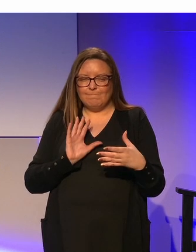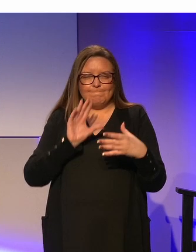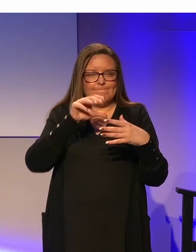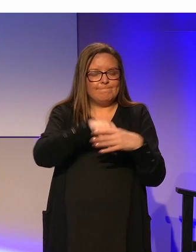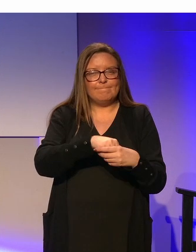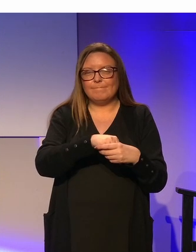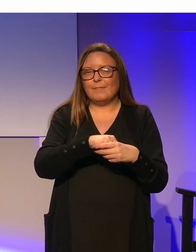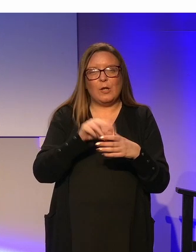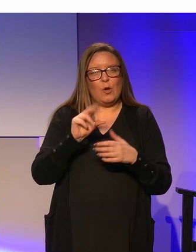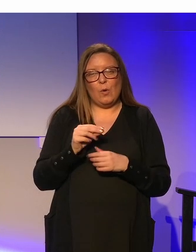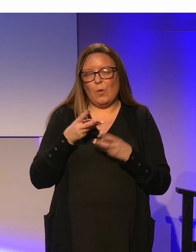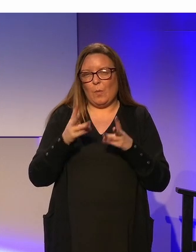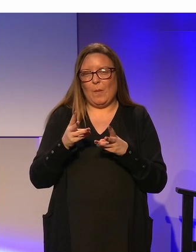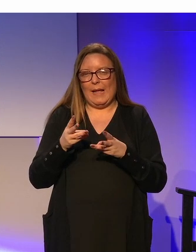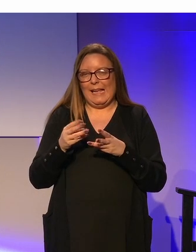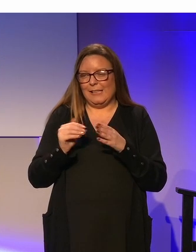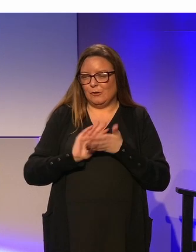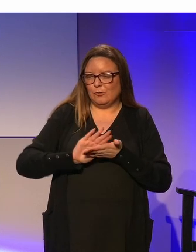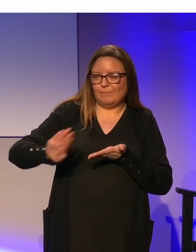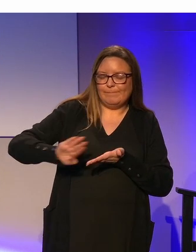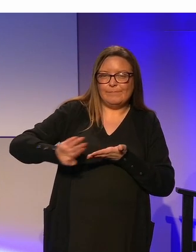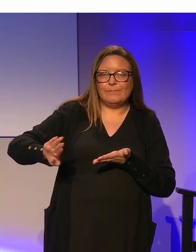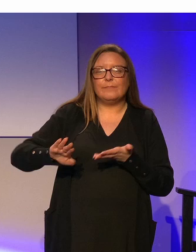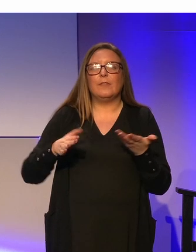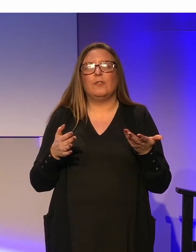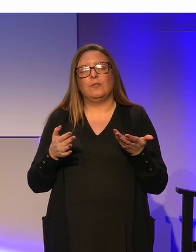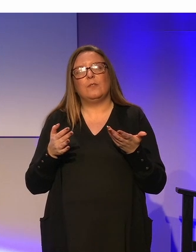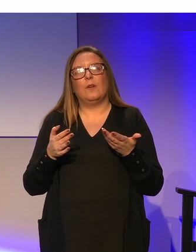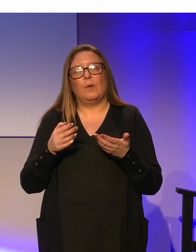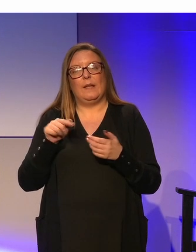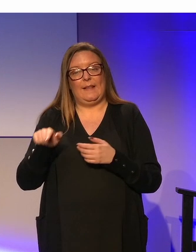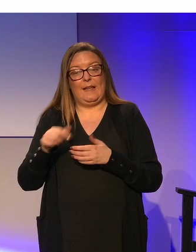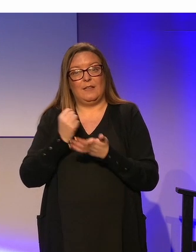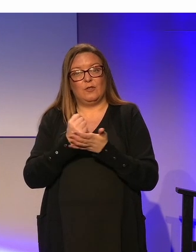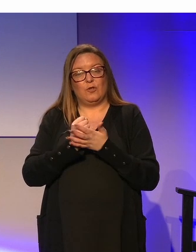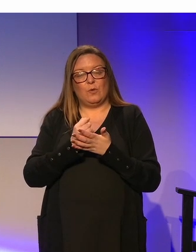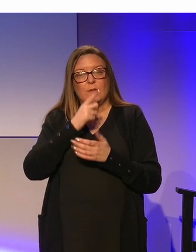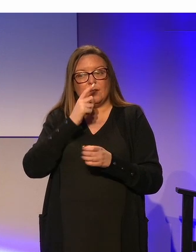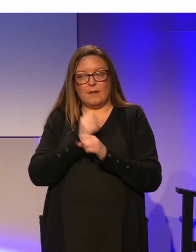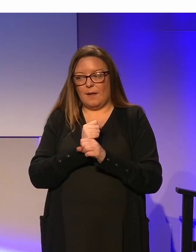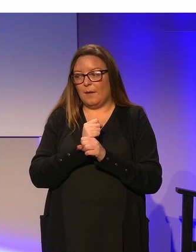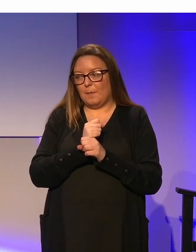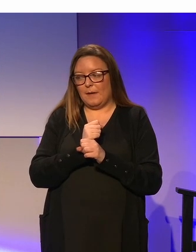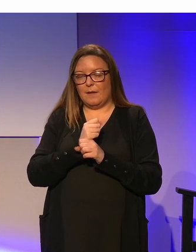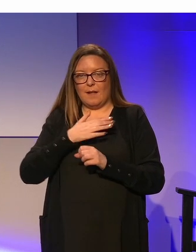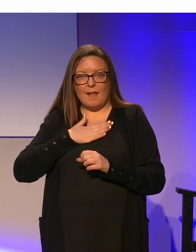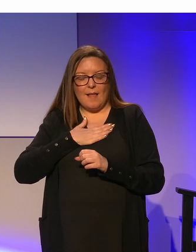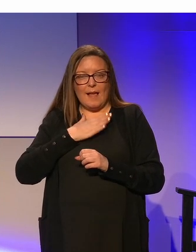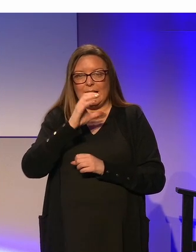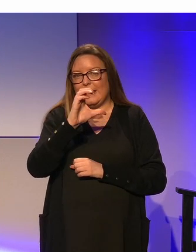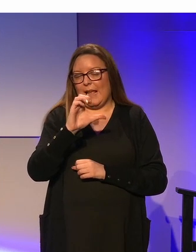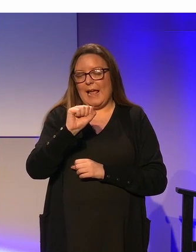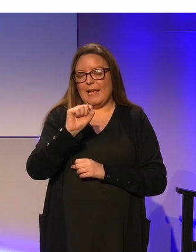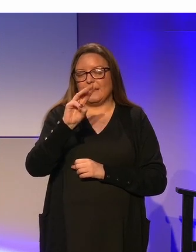being in no way restricted. So this student again spoke about really liking subjects like